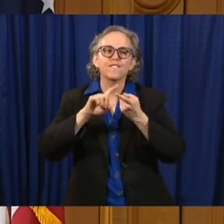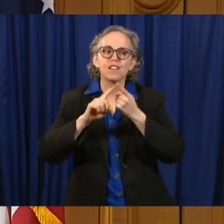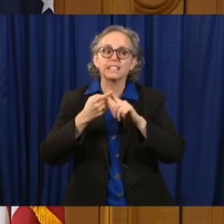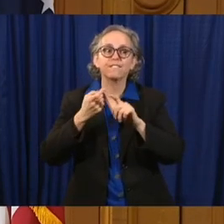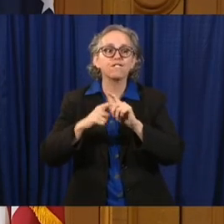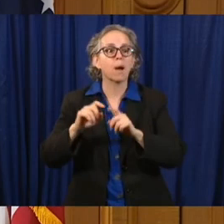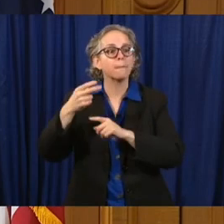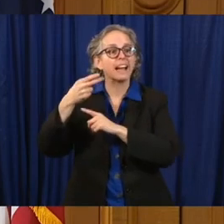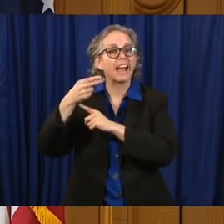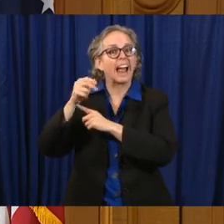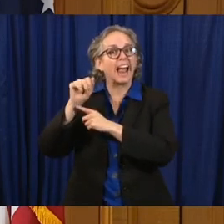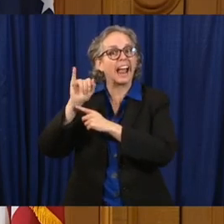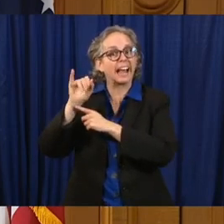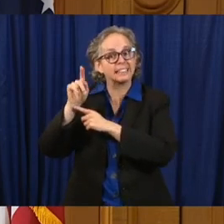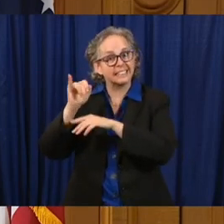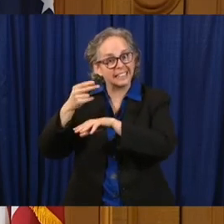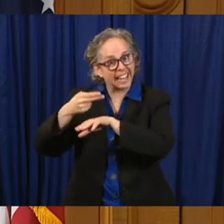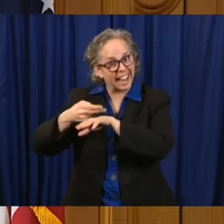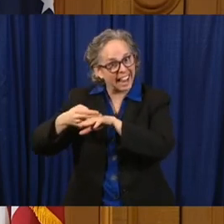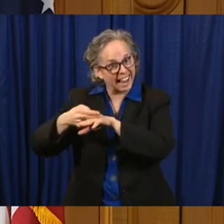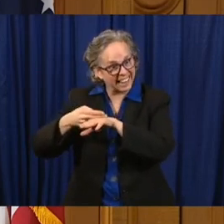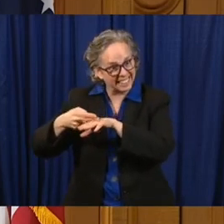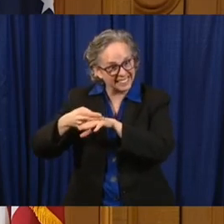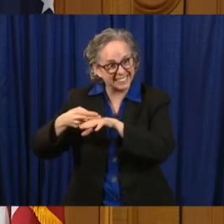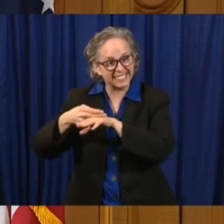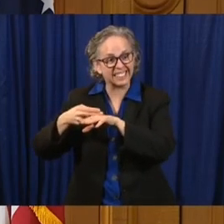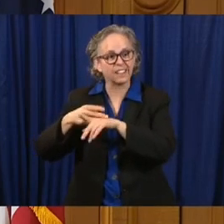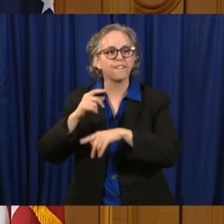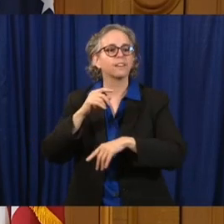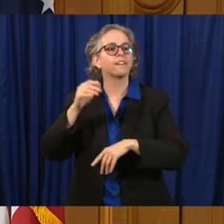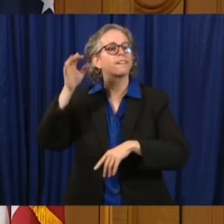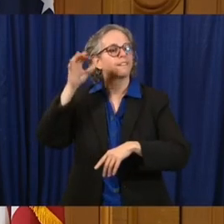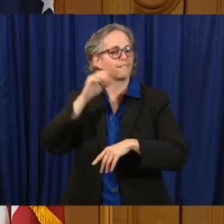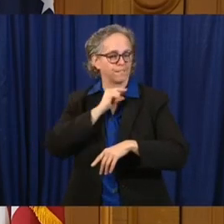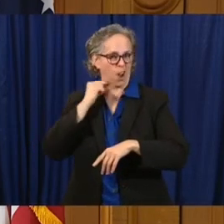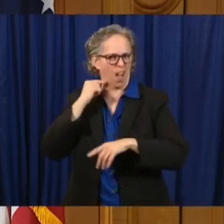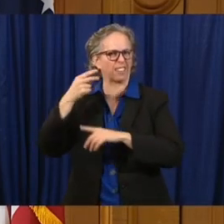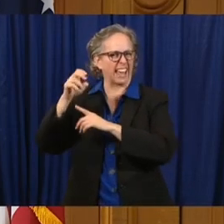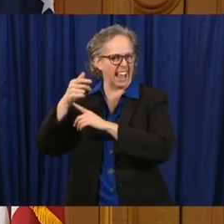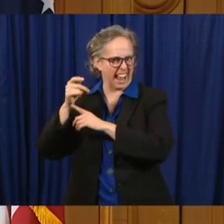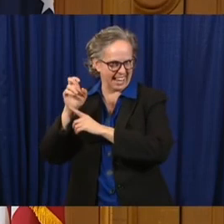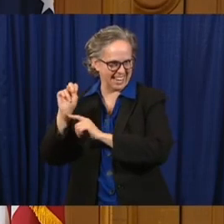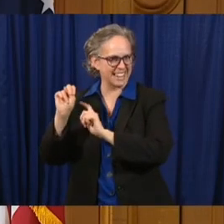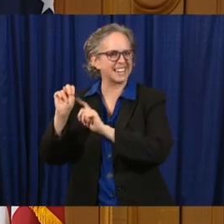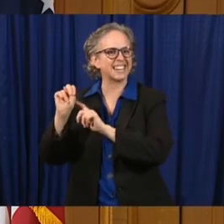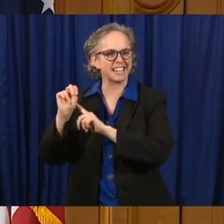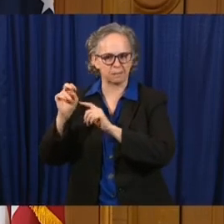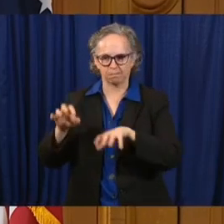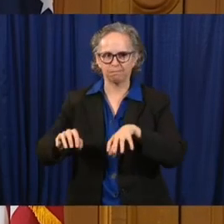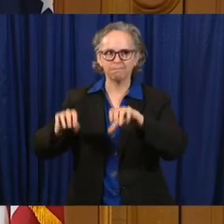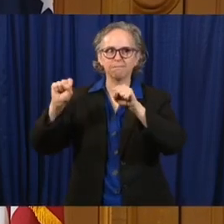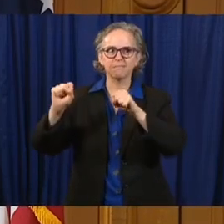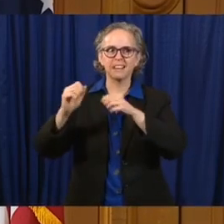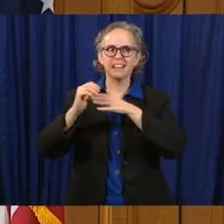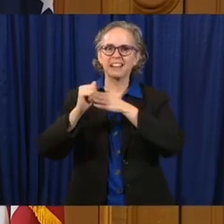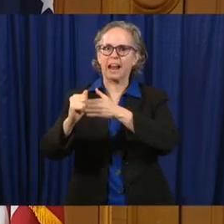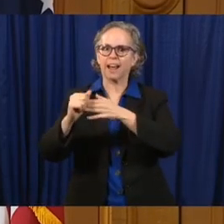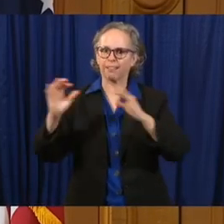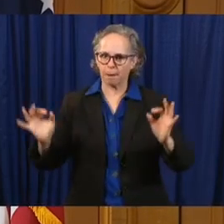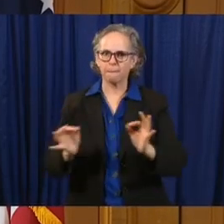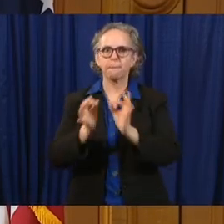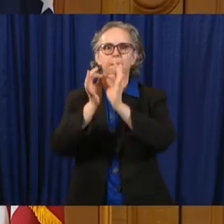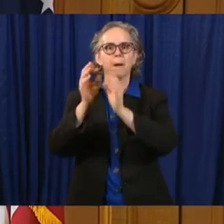in Haiti. He did Zoom as well and did Mass. And I know many of you, from the emails I've been getting and texts I've